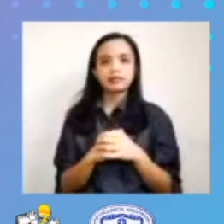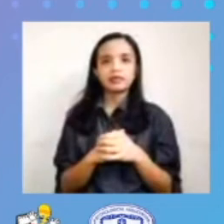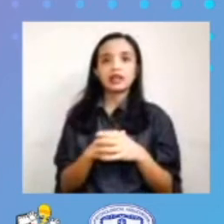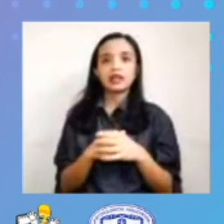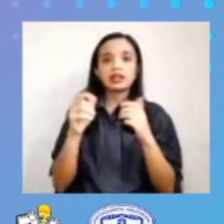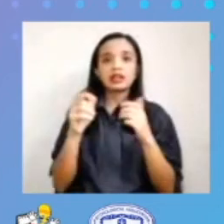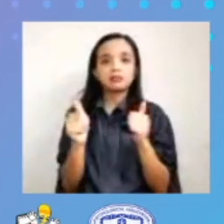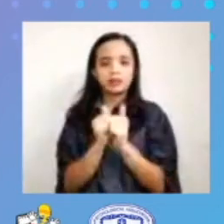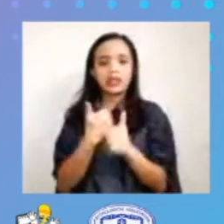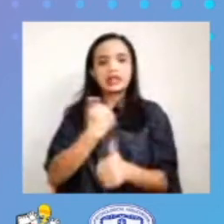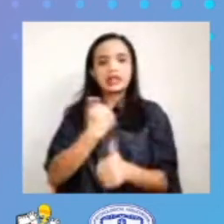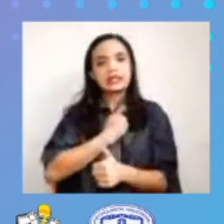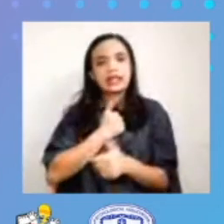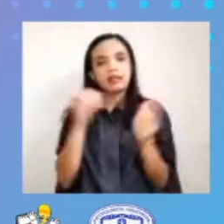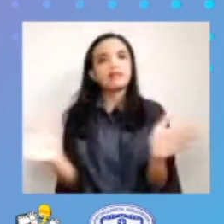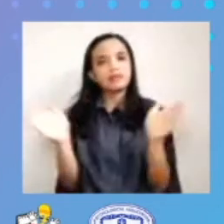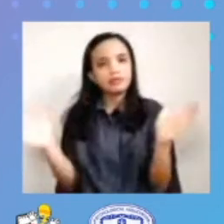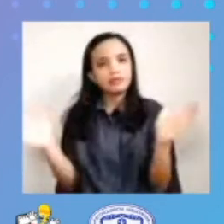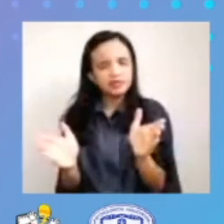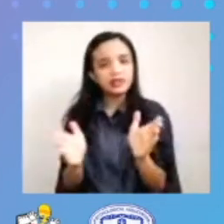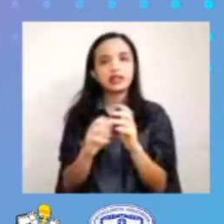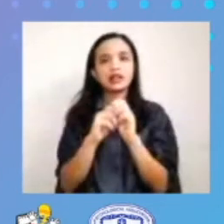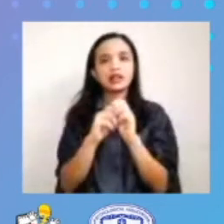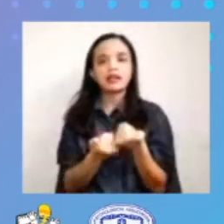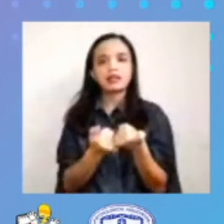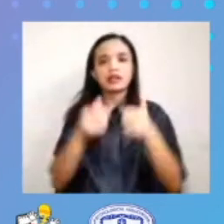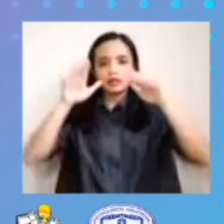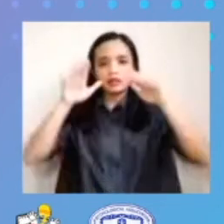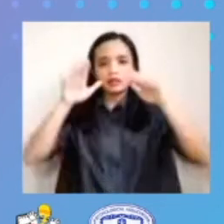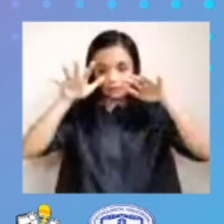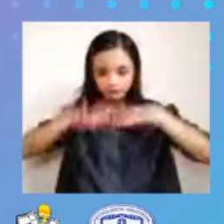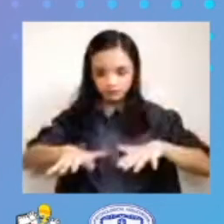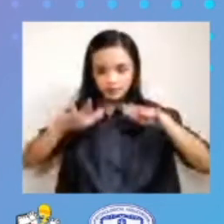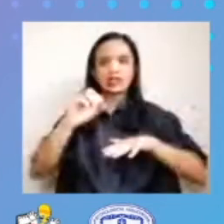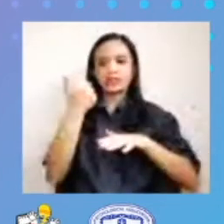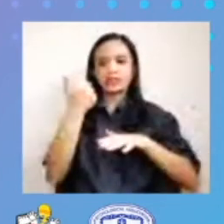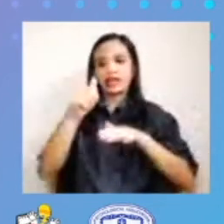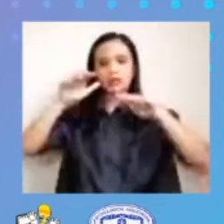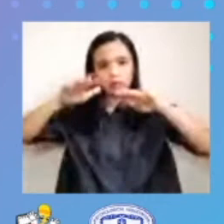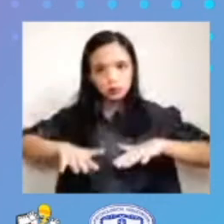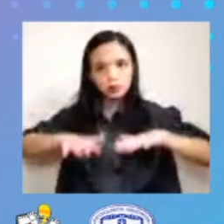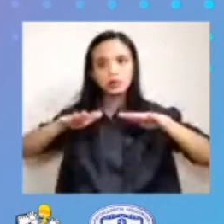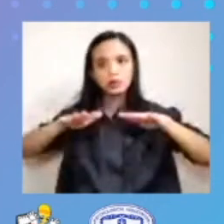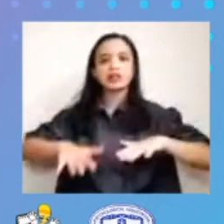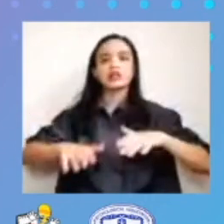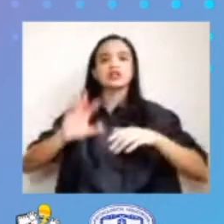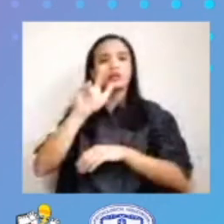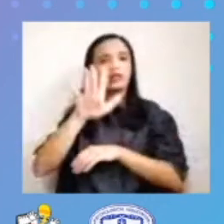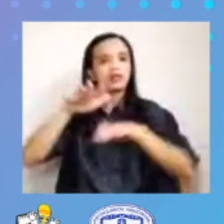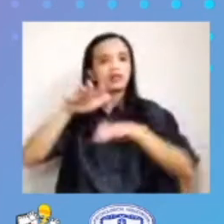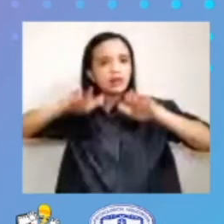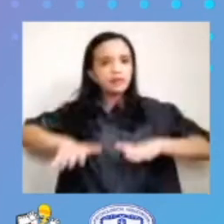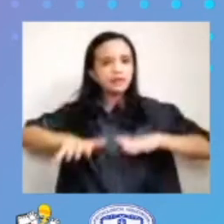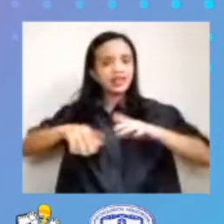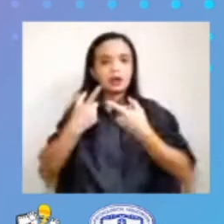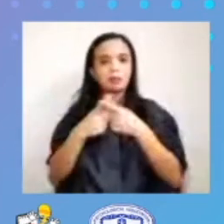physically. Diba? So if you find it hard, sabihin po natin yung 25 push-ups for 30 days. Sabihin po natin yung unang